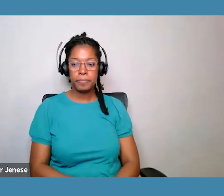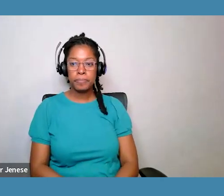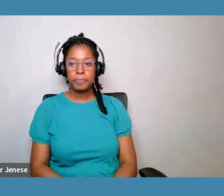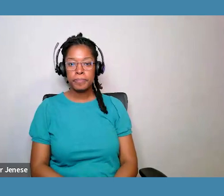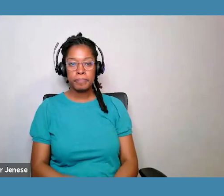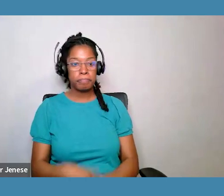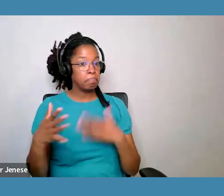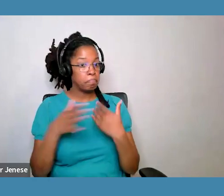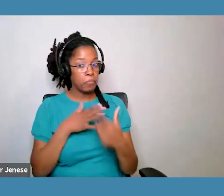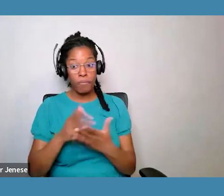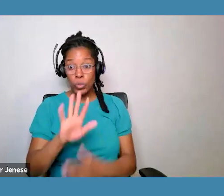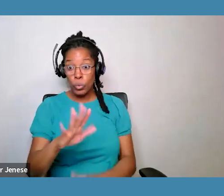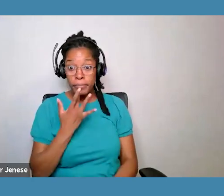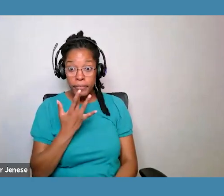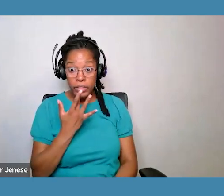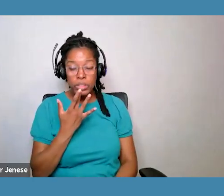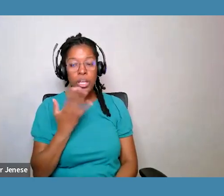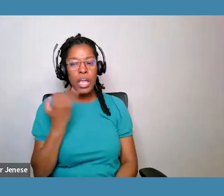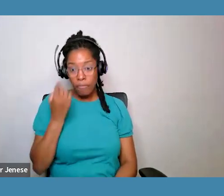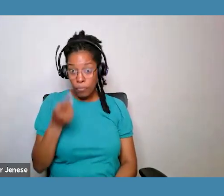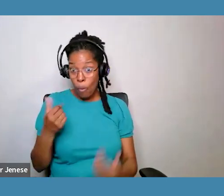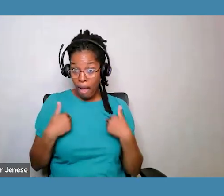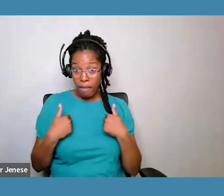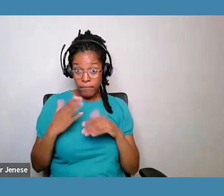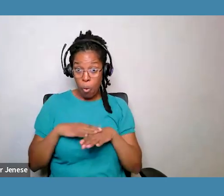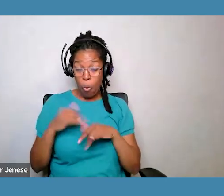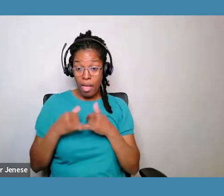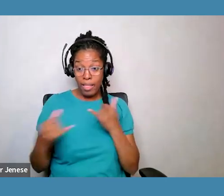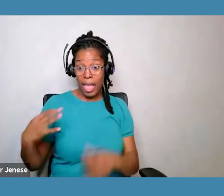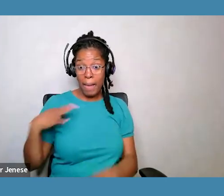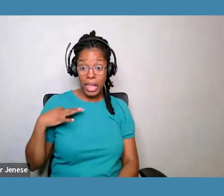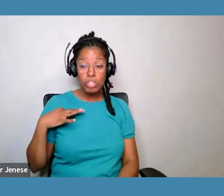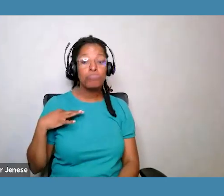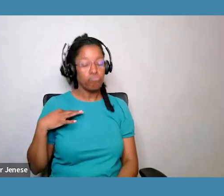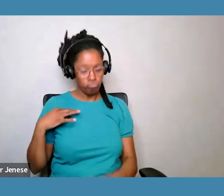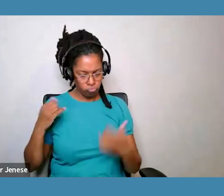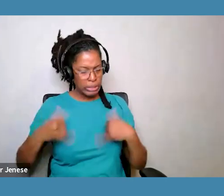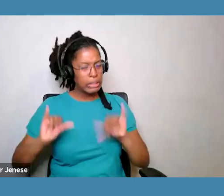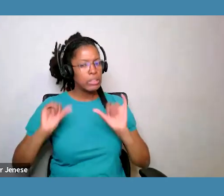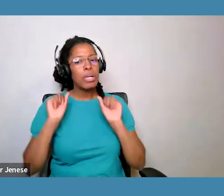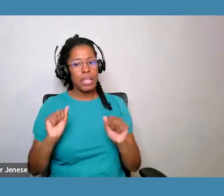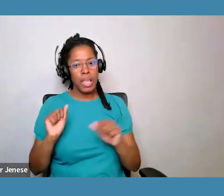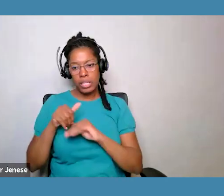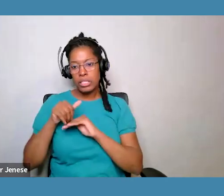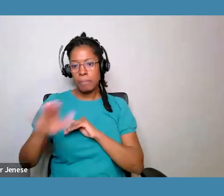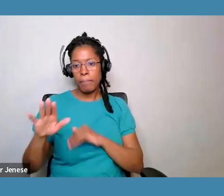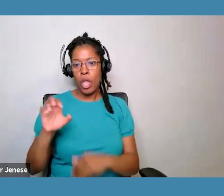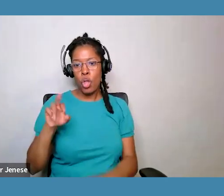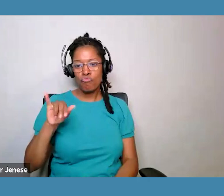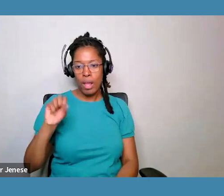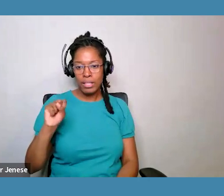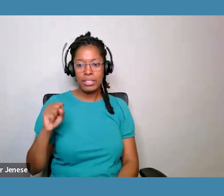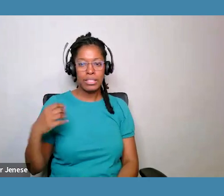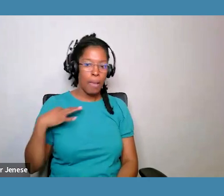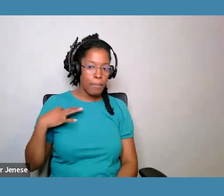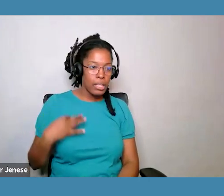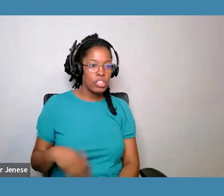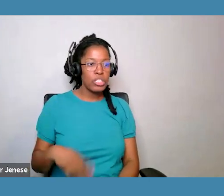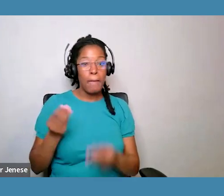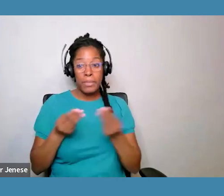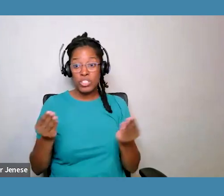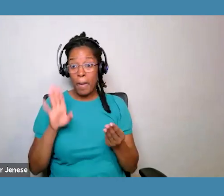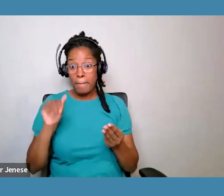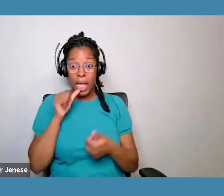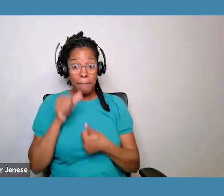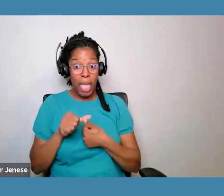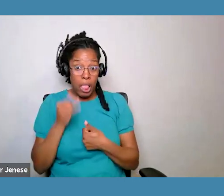Yeah, whatever your preference. And if you do have an online application, you can still submit your crisis application and materials by mail if